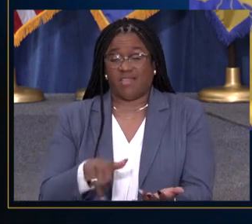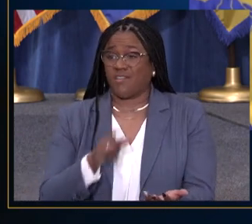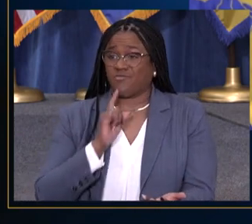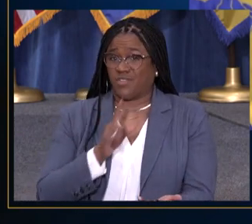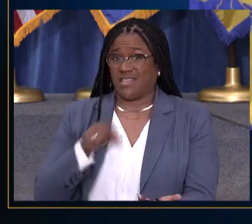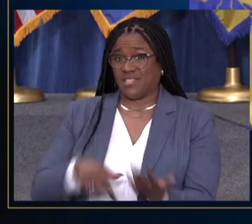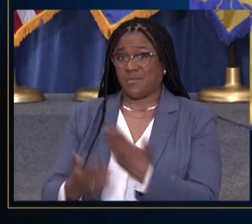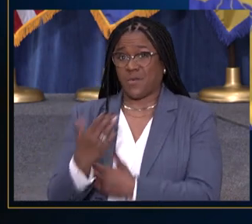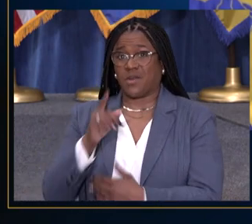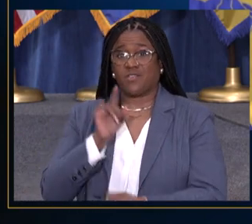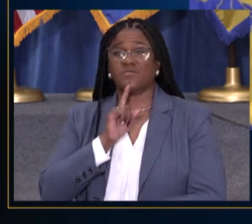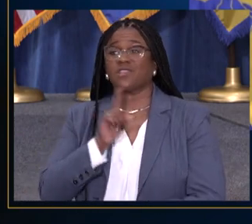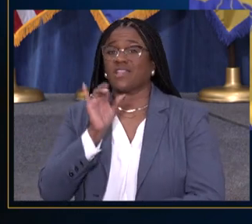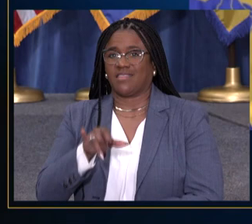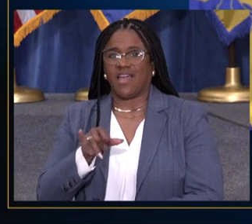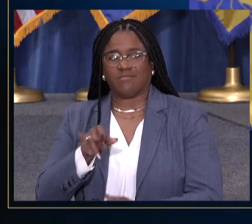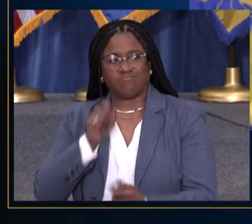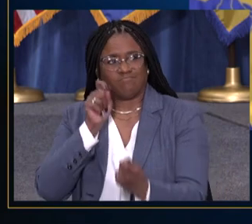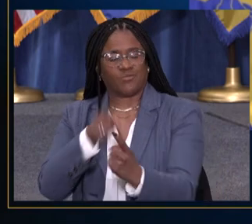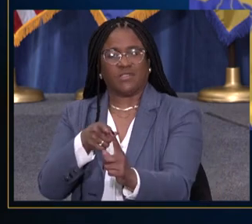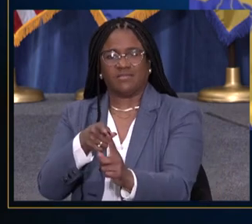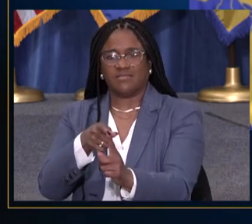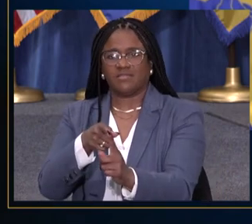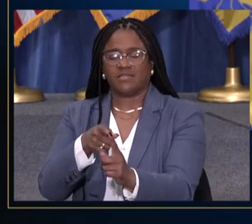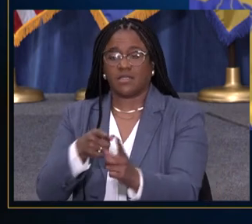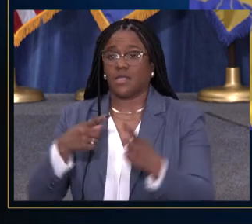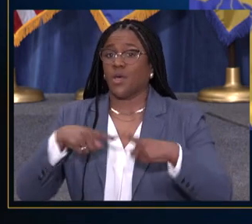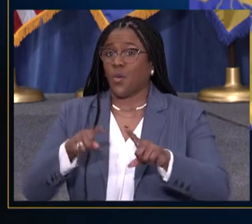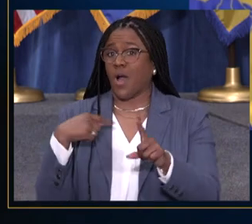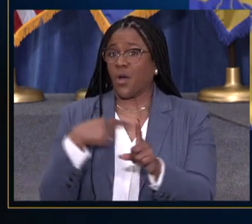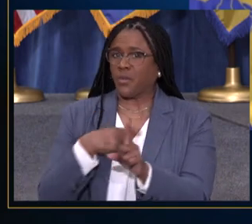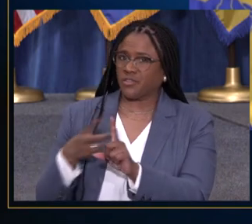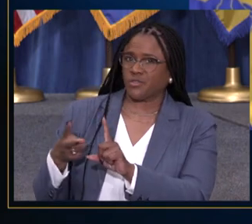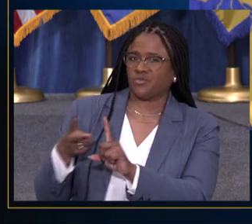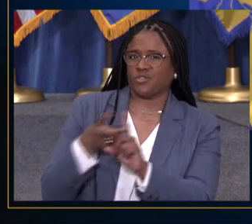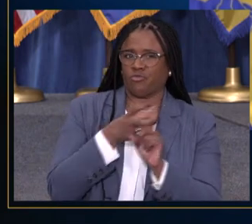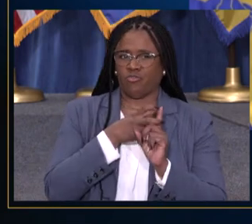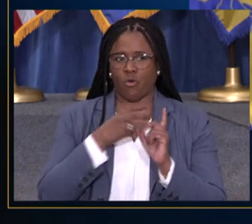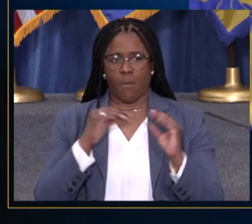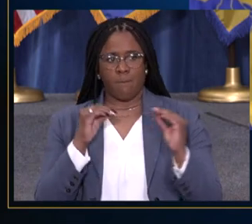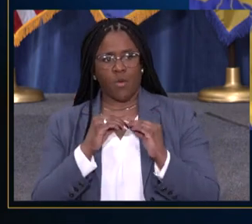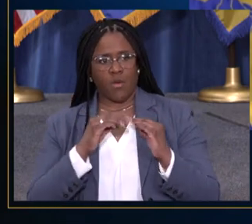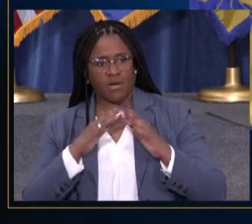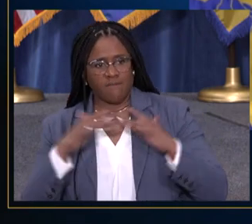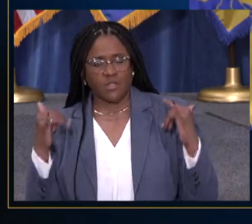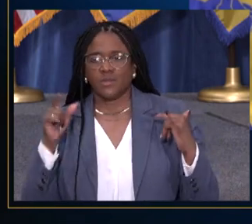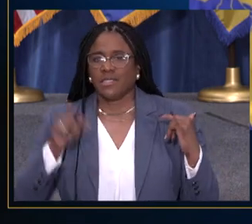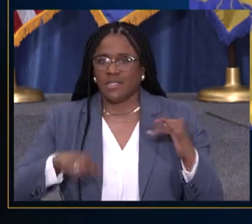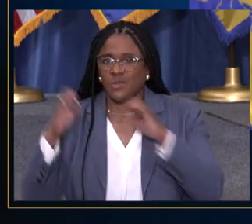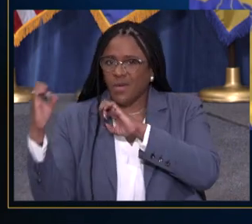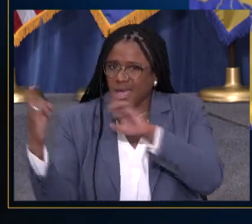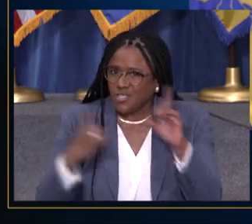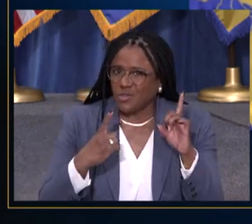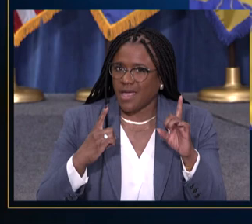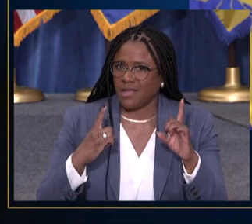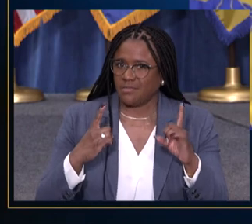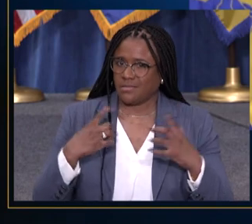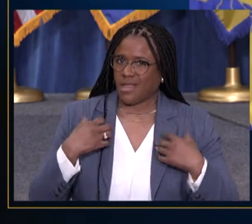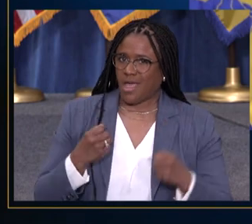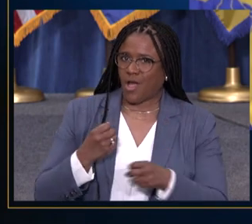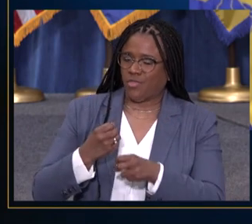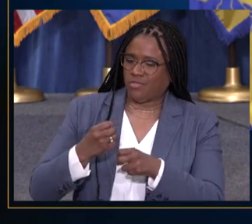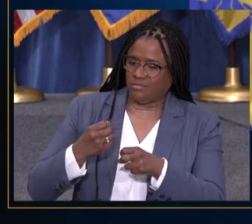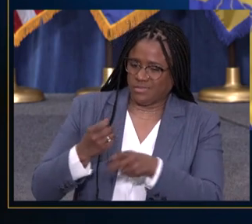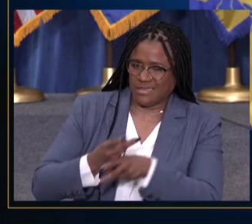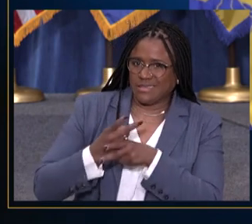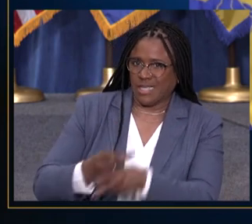was getting at just that. And while we recruit for more diversity, we need to educate all our health providers